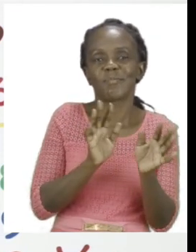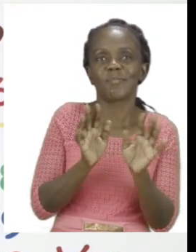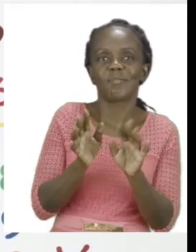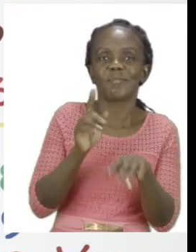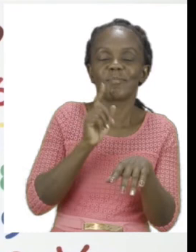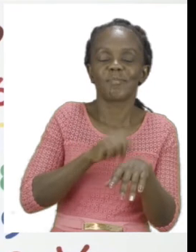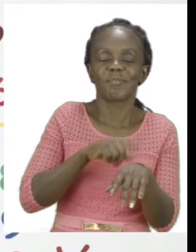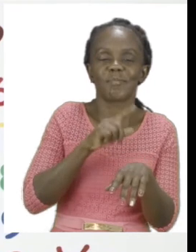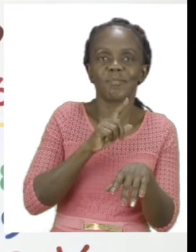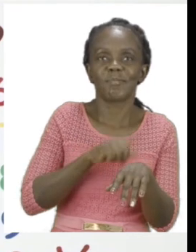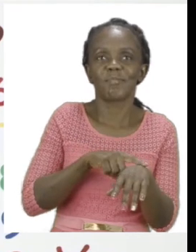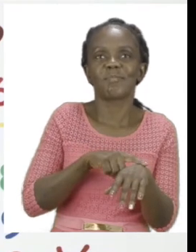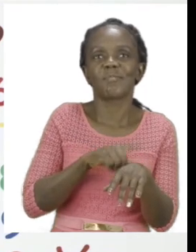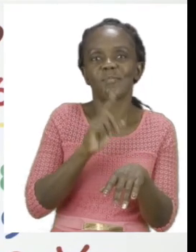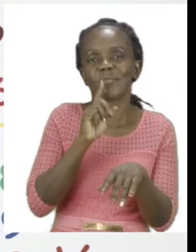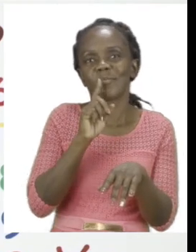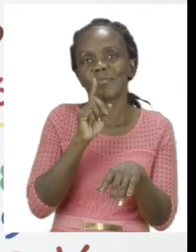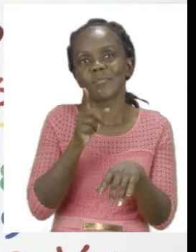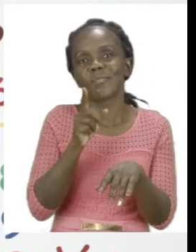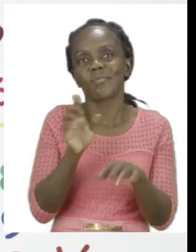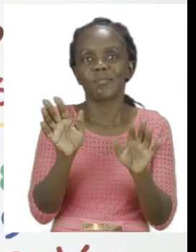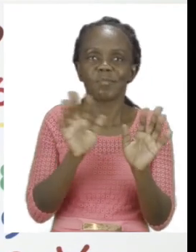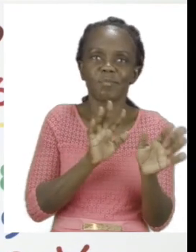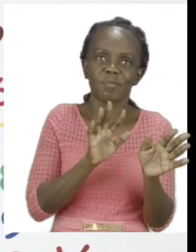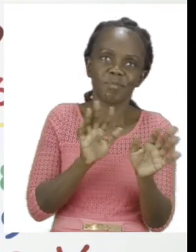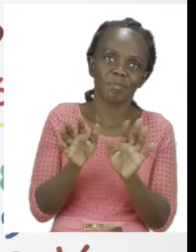goodbye. It's time to say